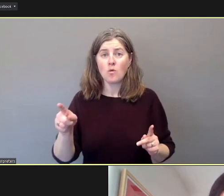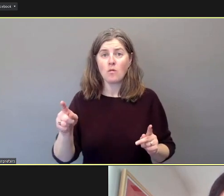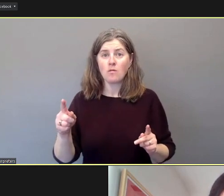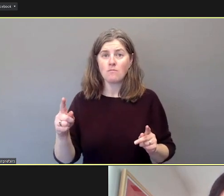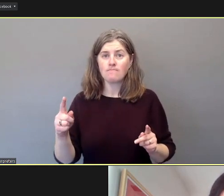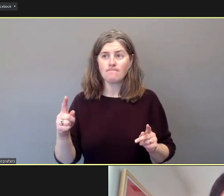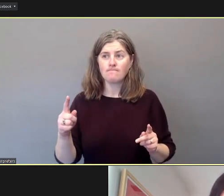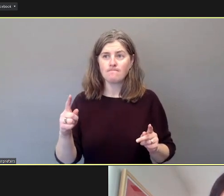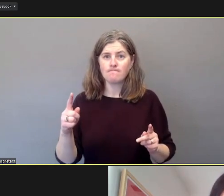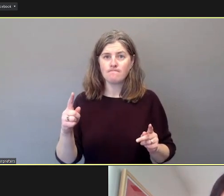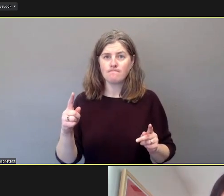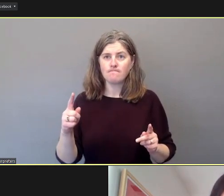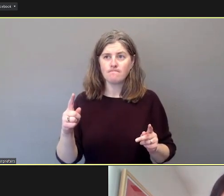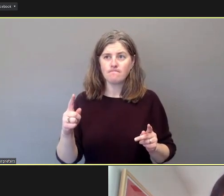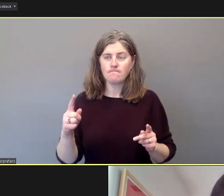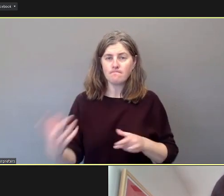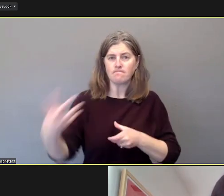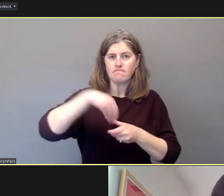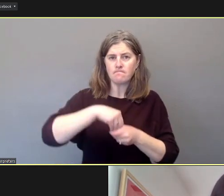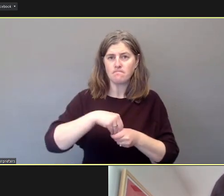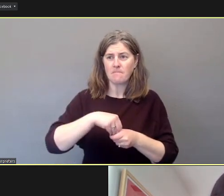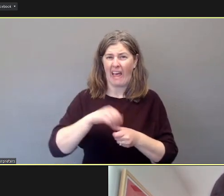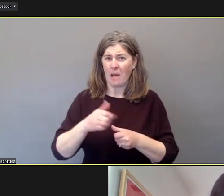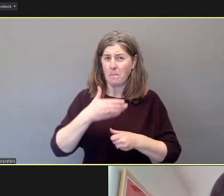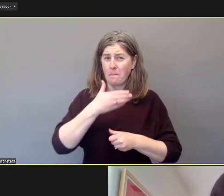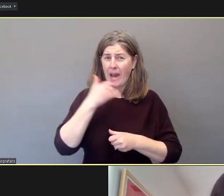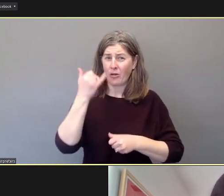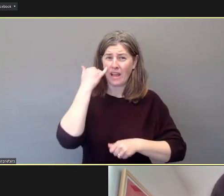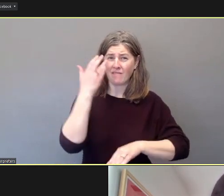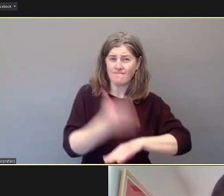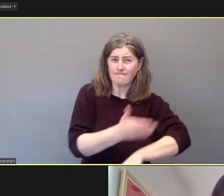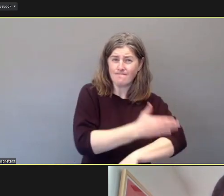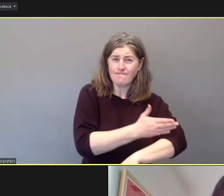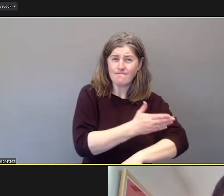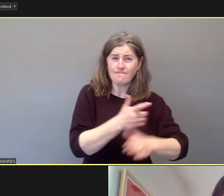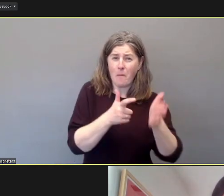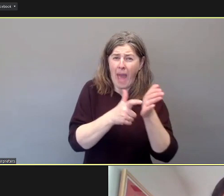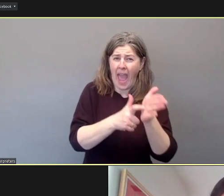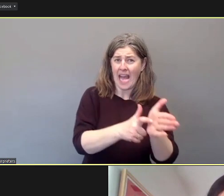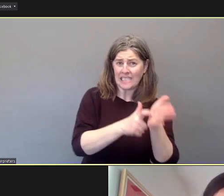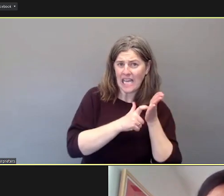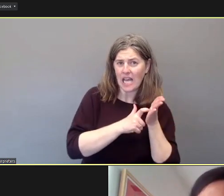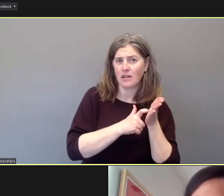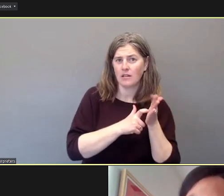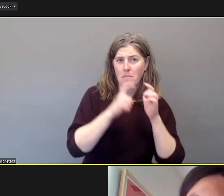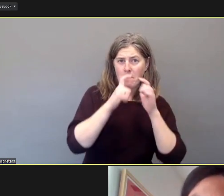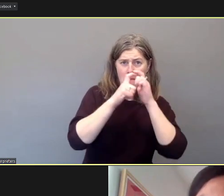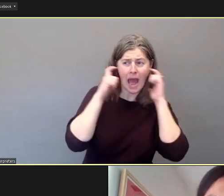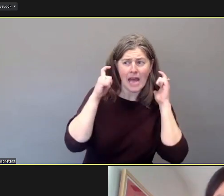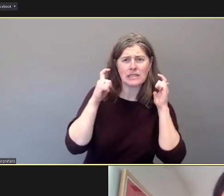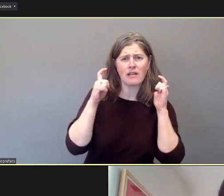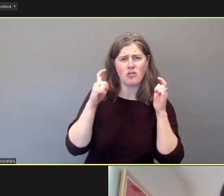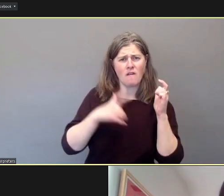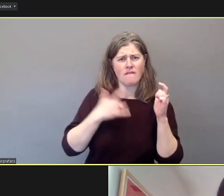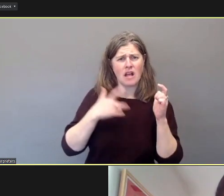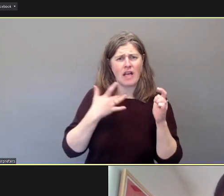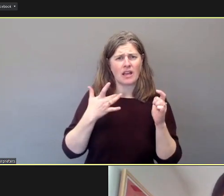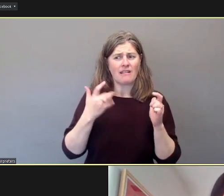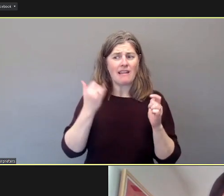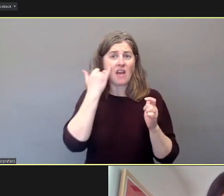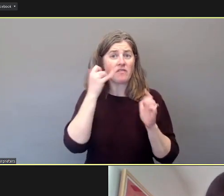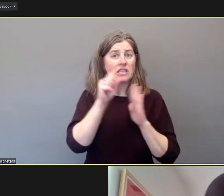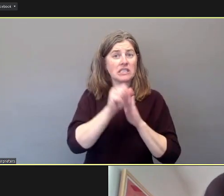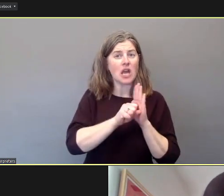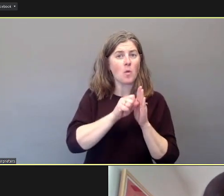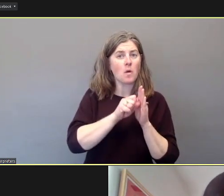masking improves by having it as a mandate, or do you think that the state might